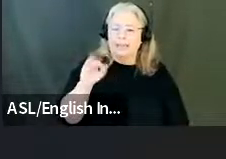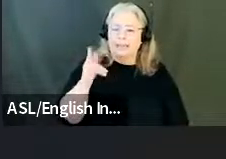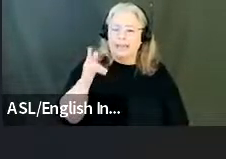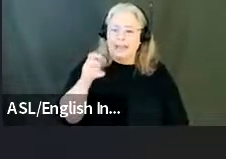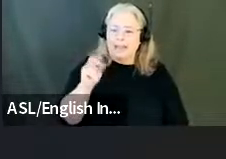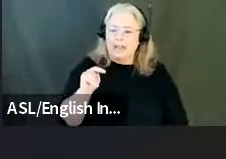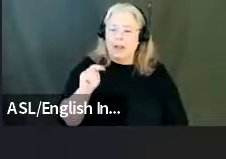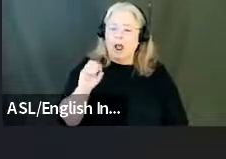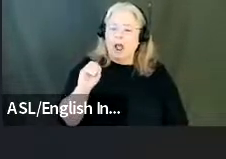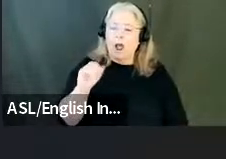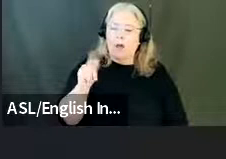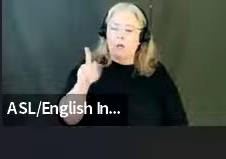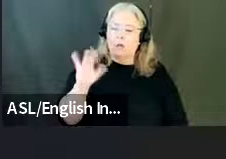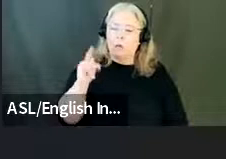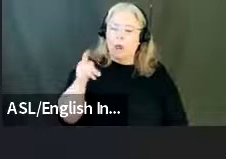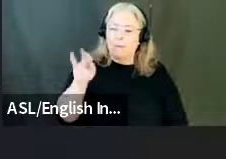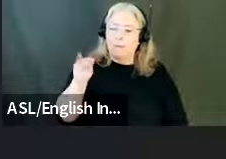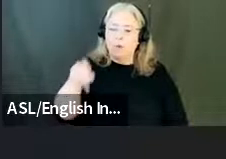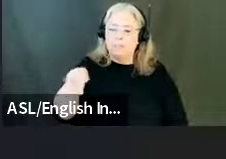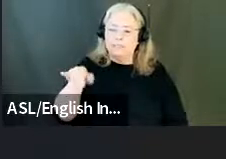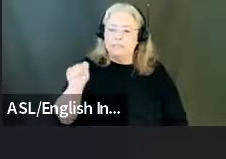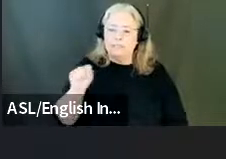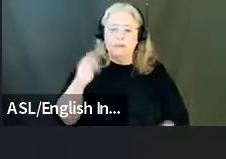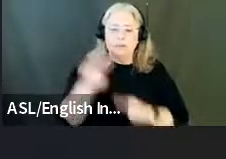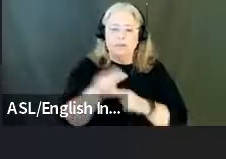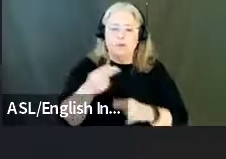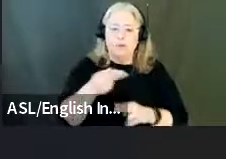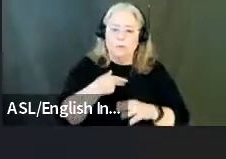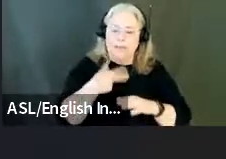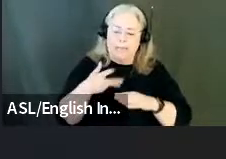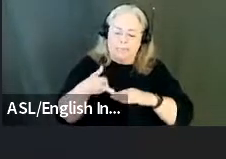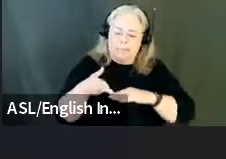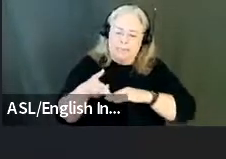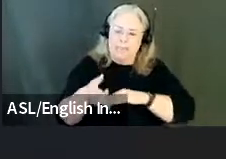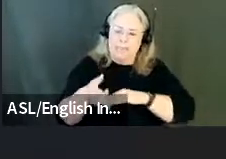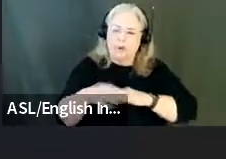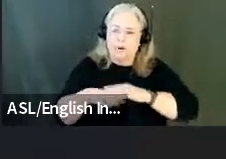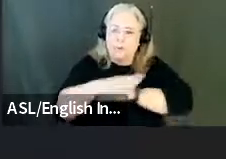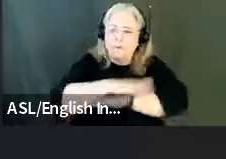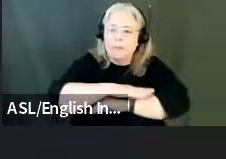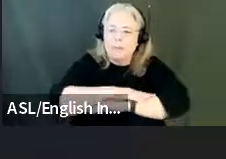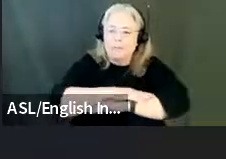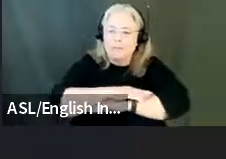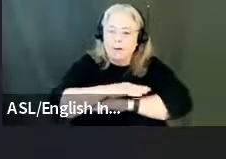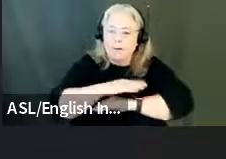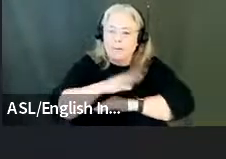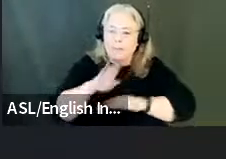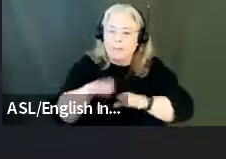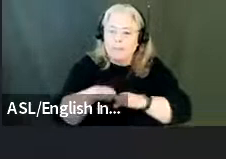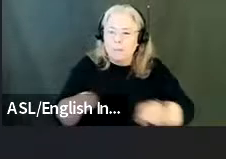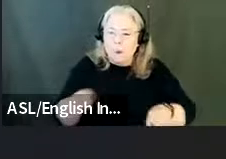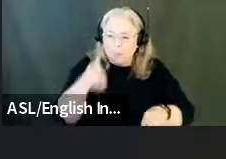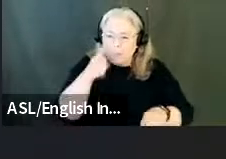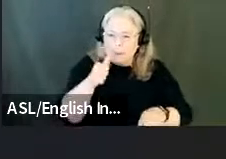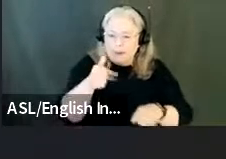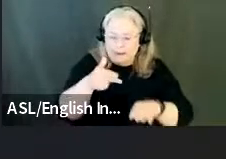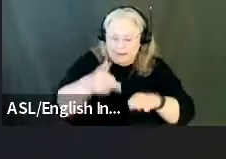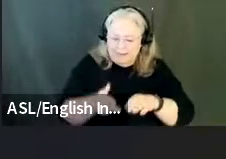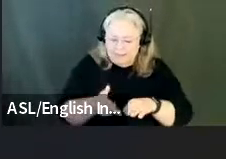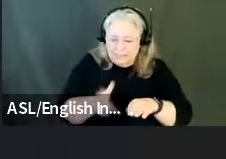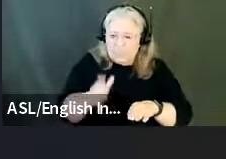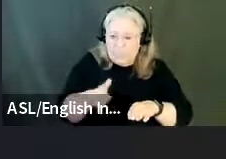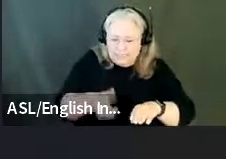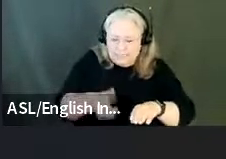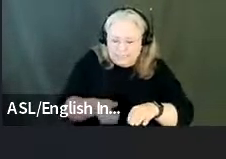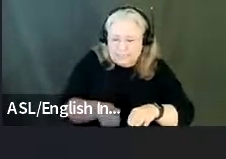arthrogryposis, and here she's using my scissor platform board, which has the blade recessed in so that she can now use the